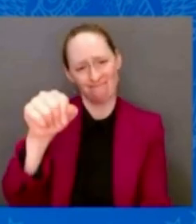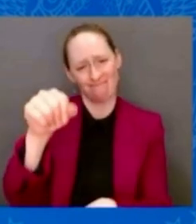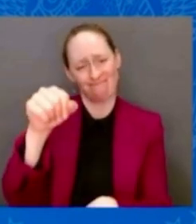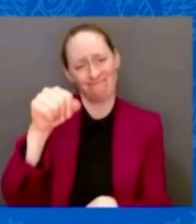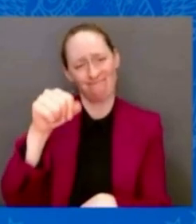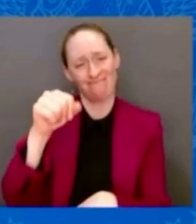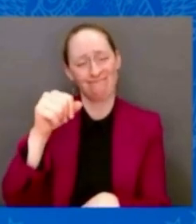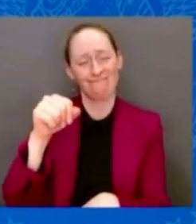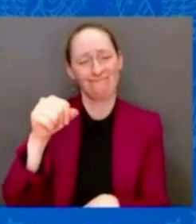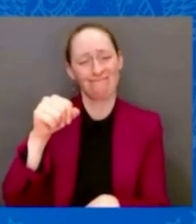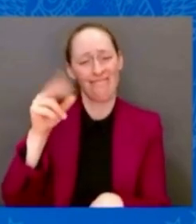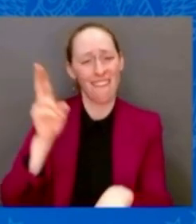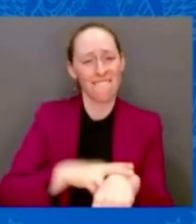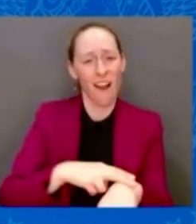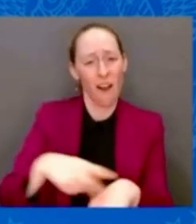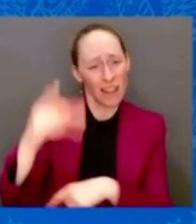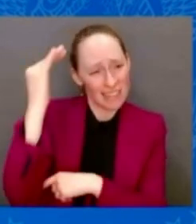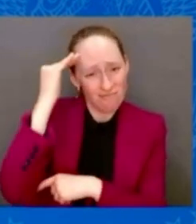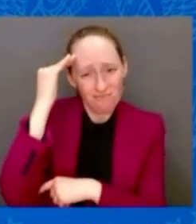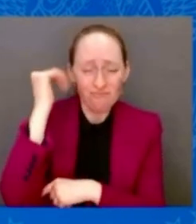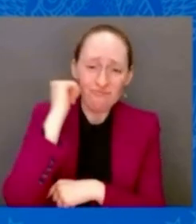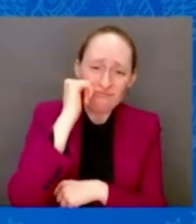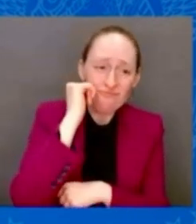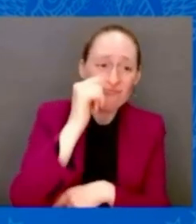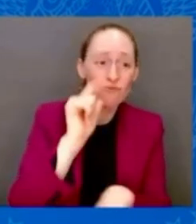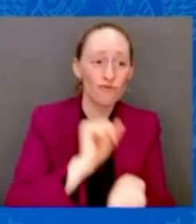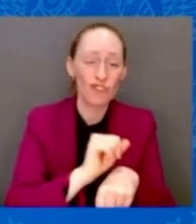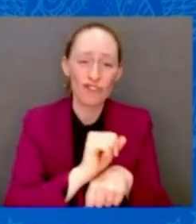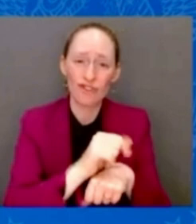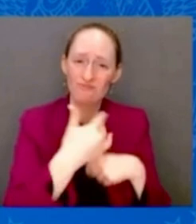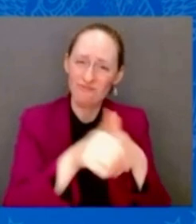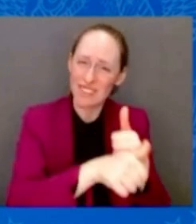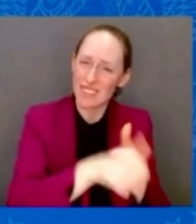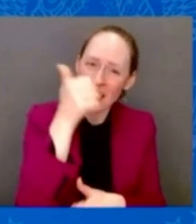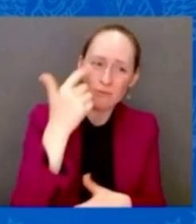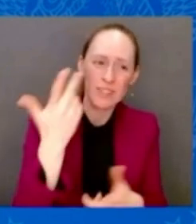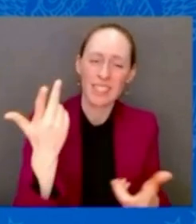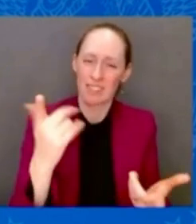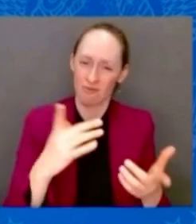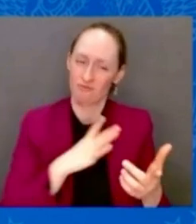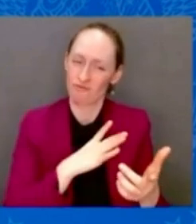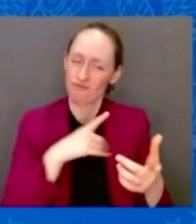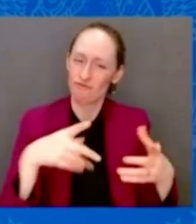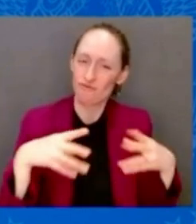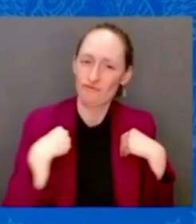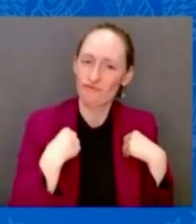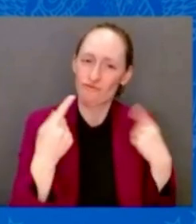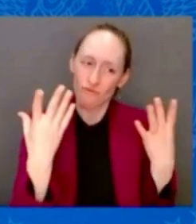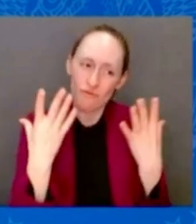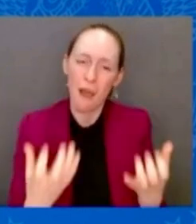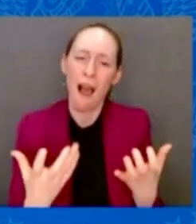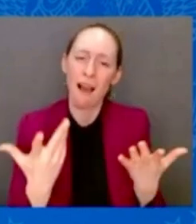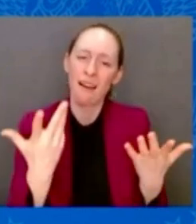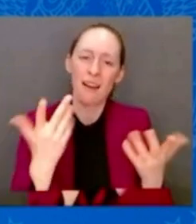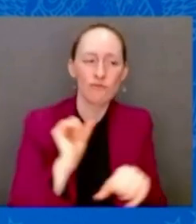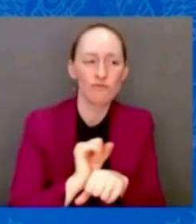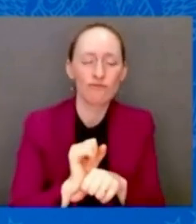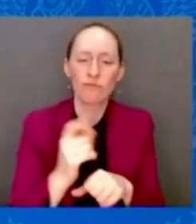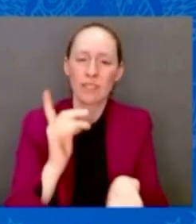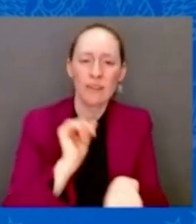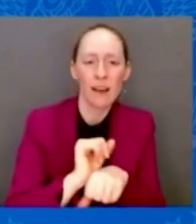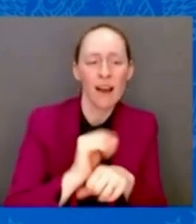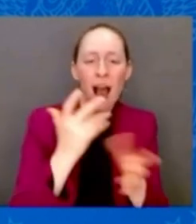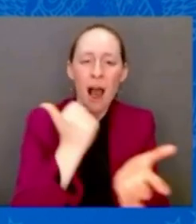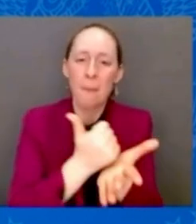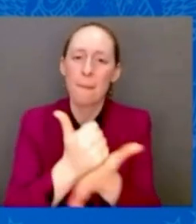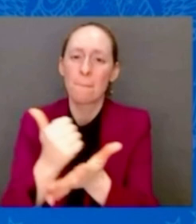are. It's about helping other people. Like I said to a couple of you downstairs, I